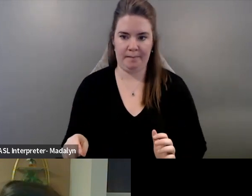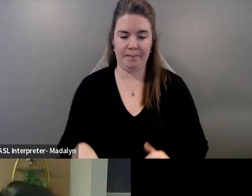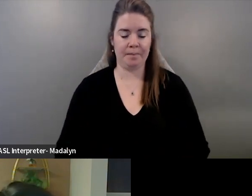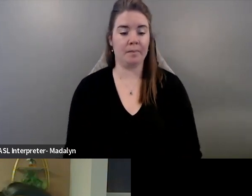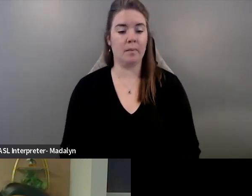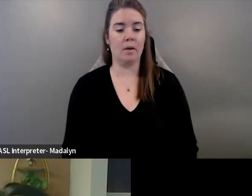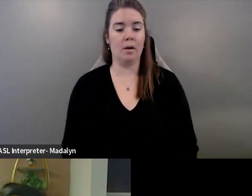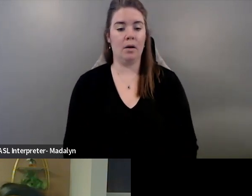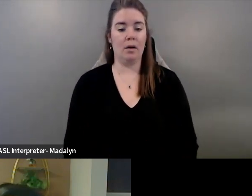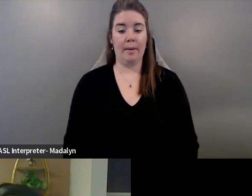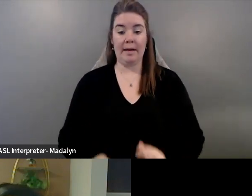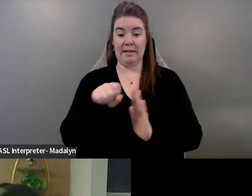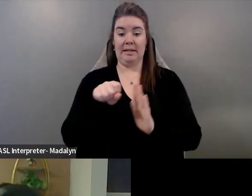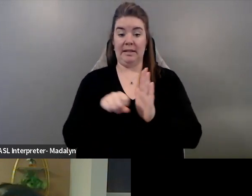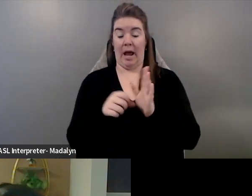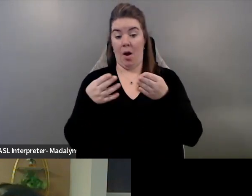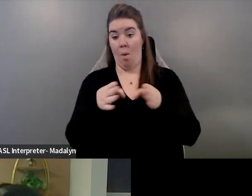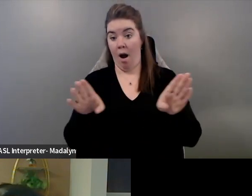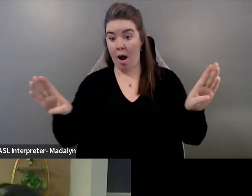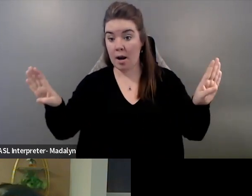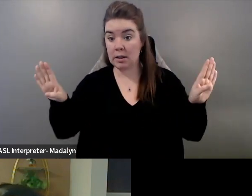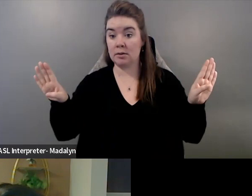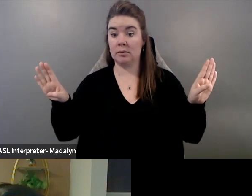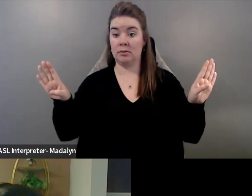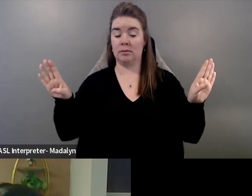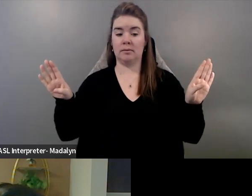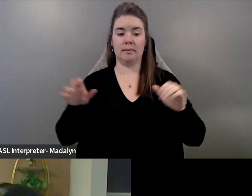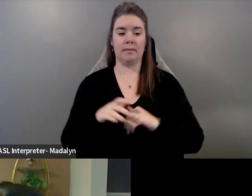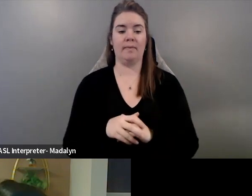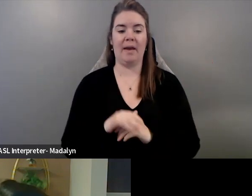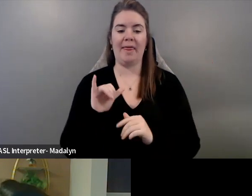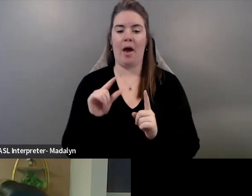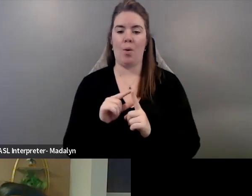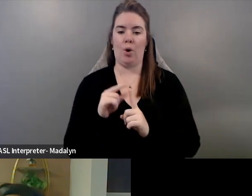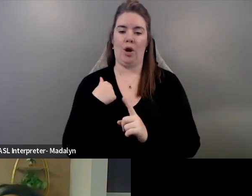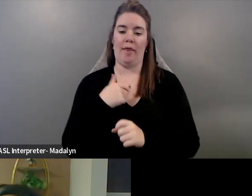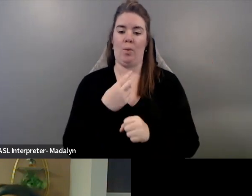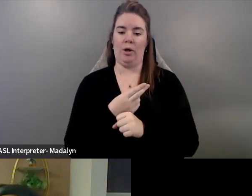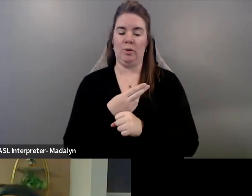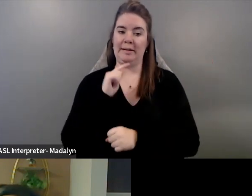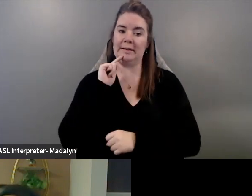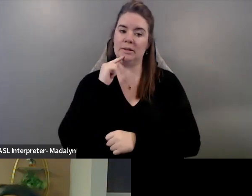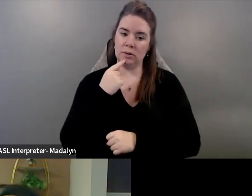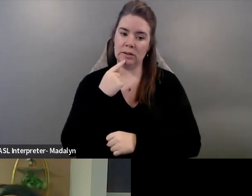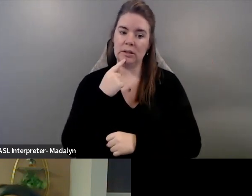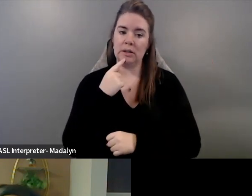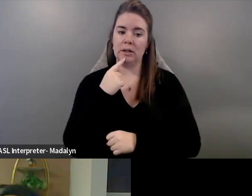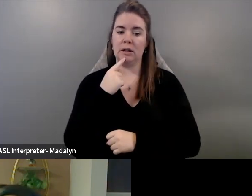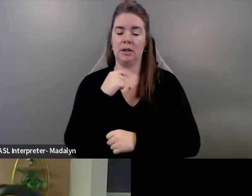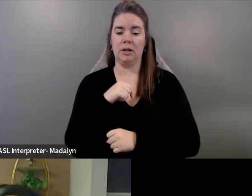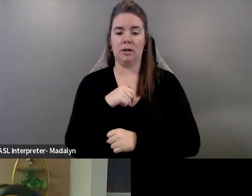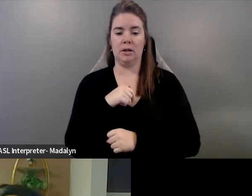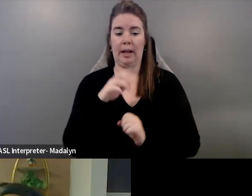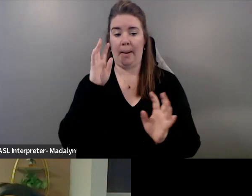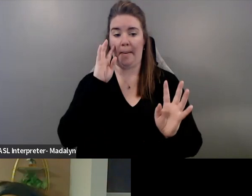Statewide-ness is also a thing. I mean, it's in the name, statewide, right? And that is the word that we use, seriously. It's made up. I had to